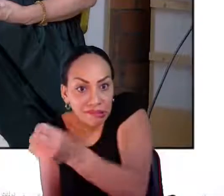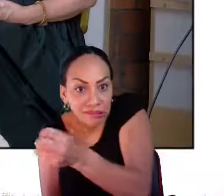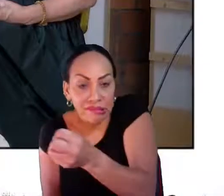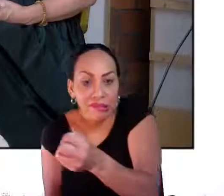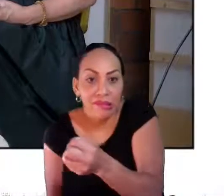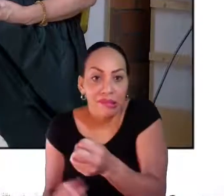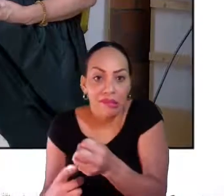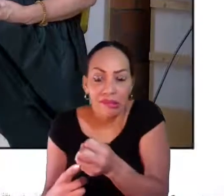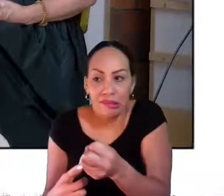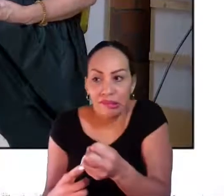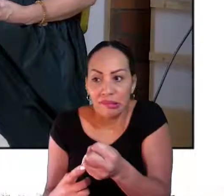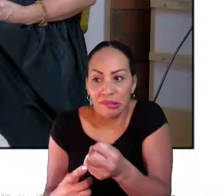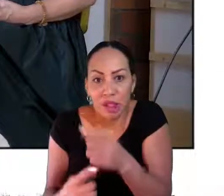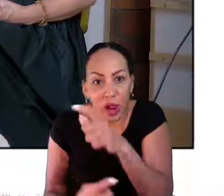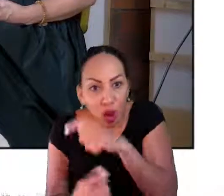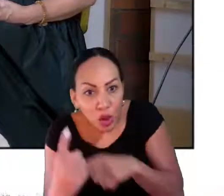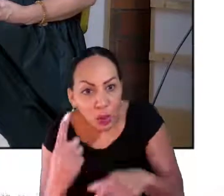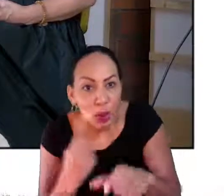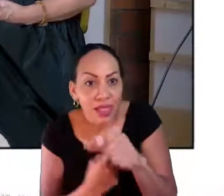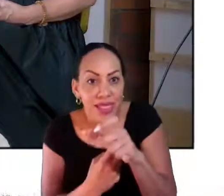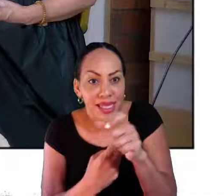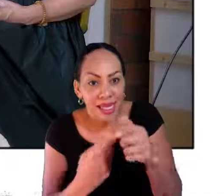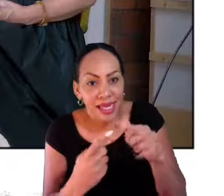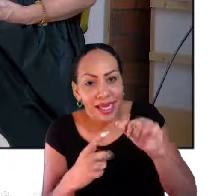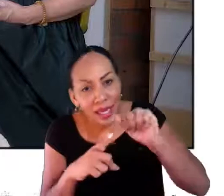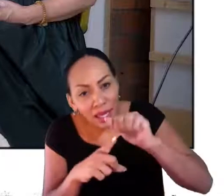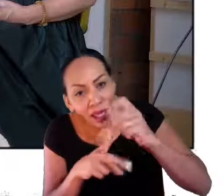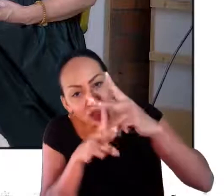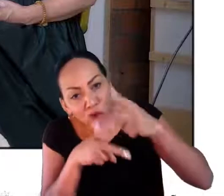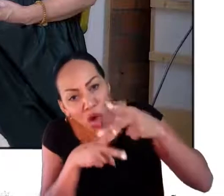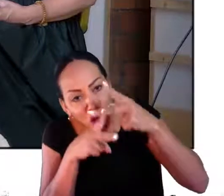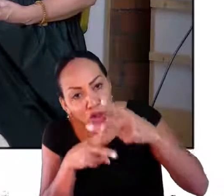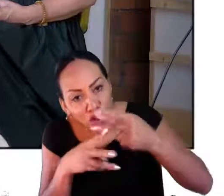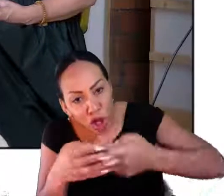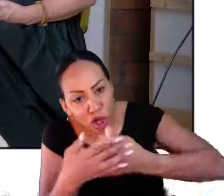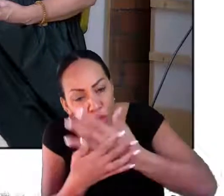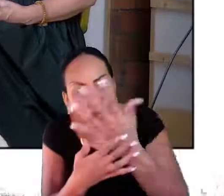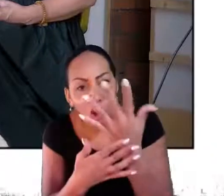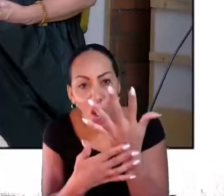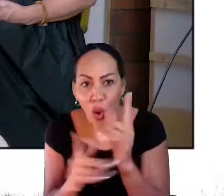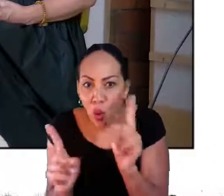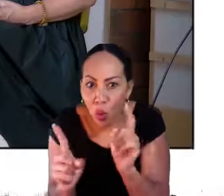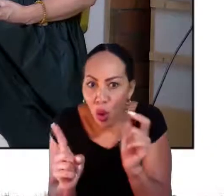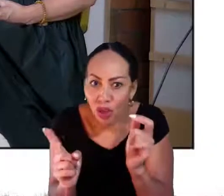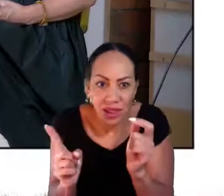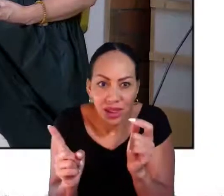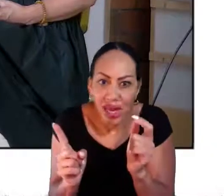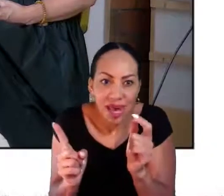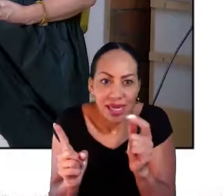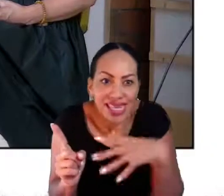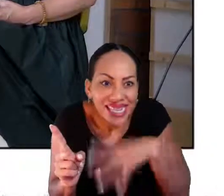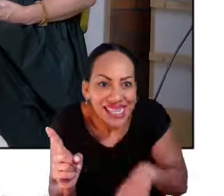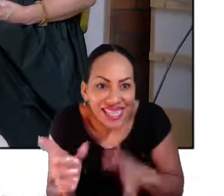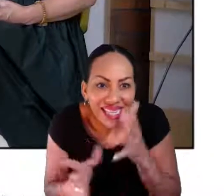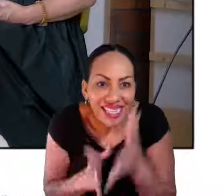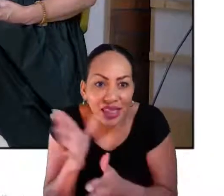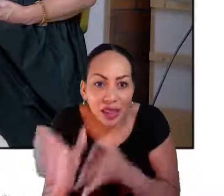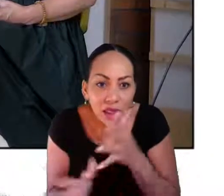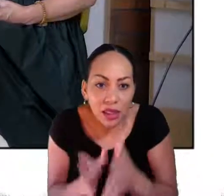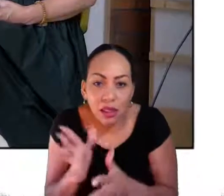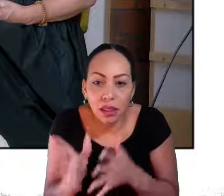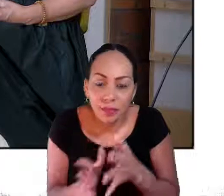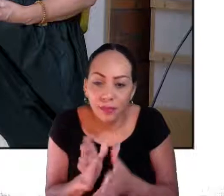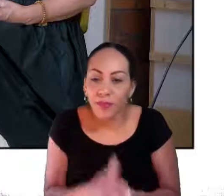and nurture a community, what does it take to do that, and a bunch of people asking stuff in different spaces. I guess it really helped to crystallise the idea